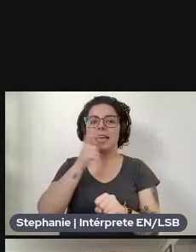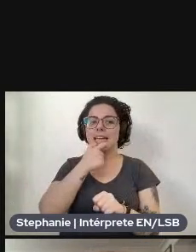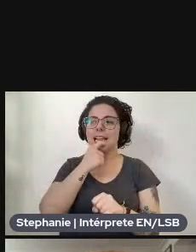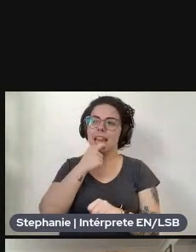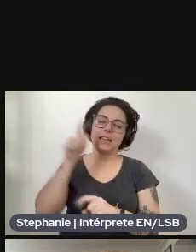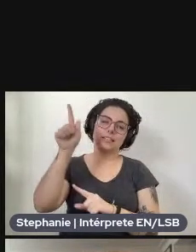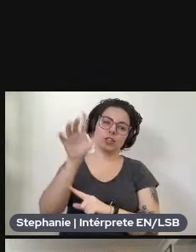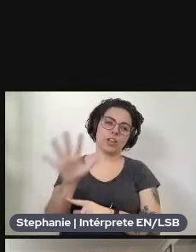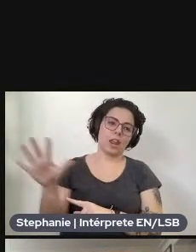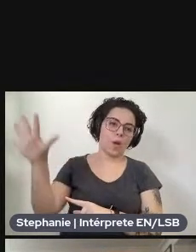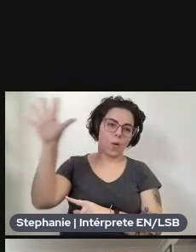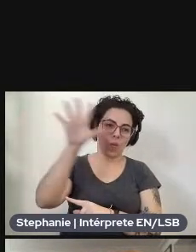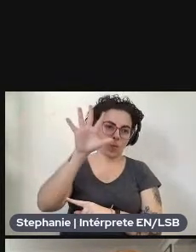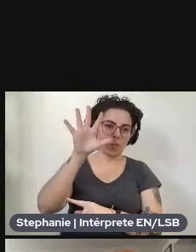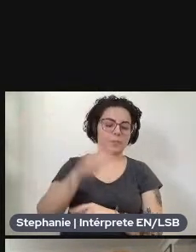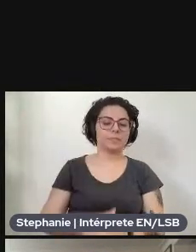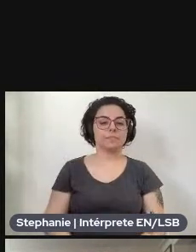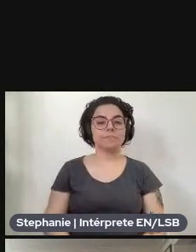Destas